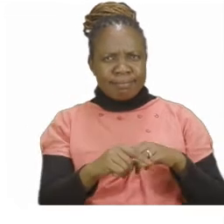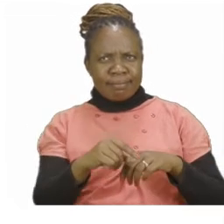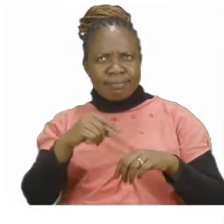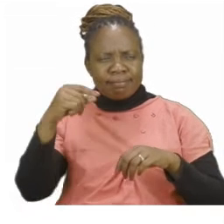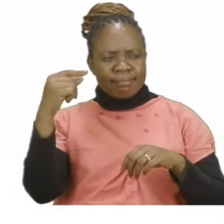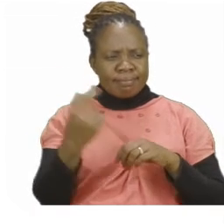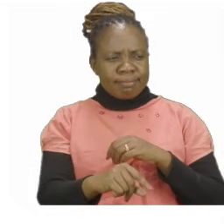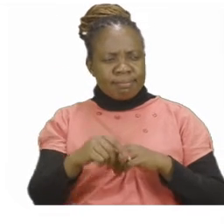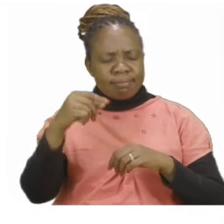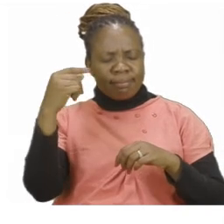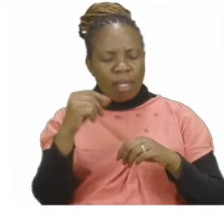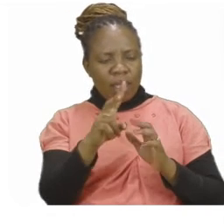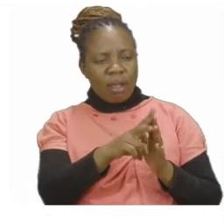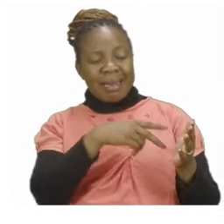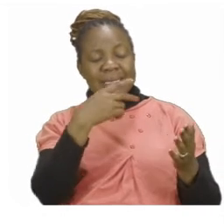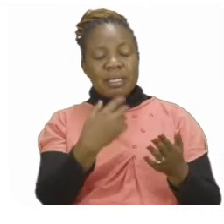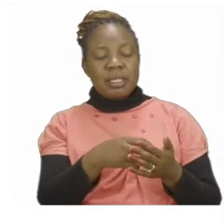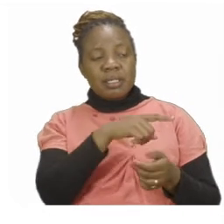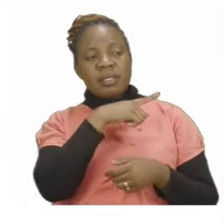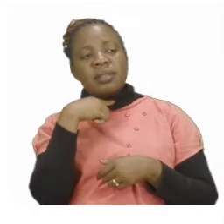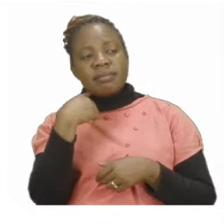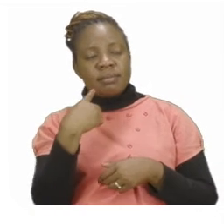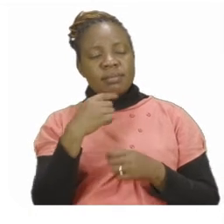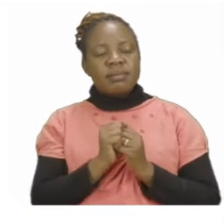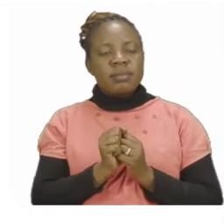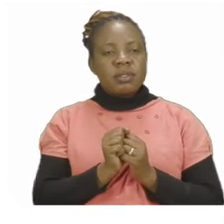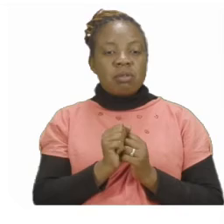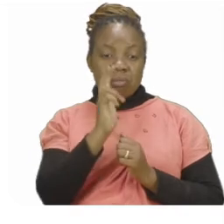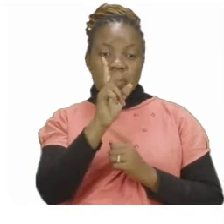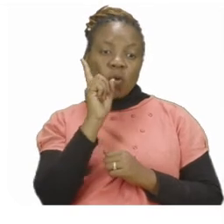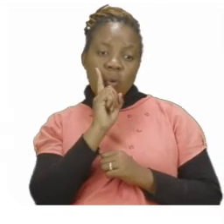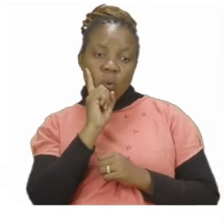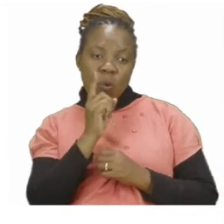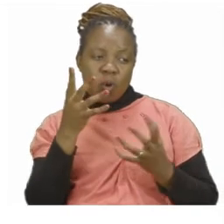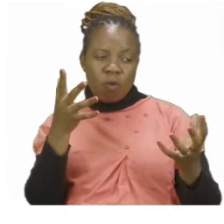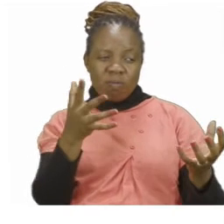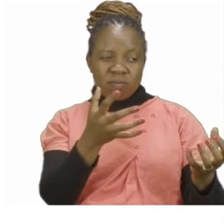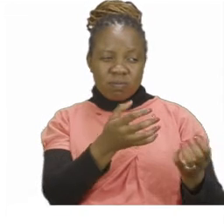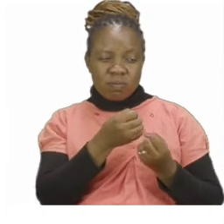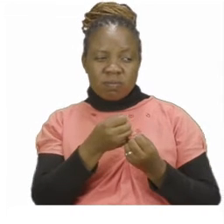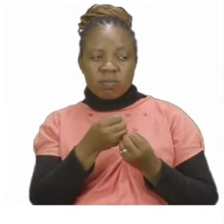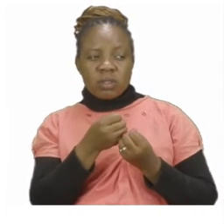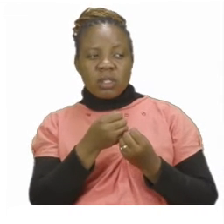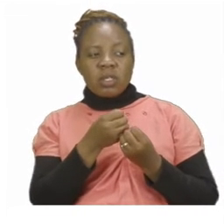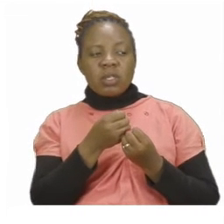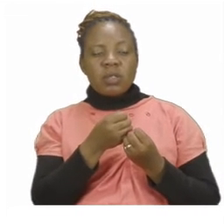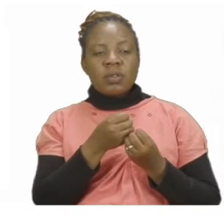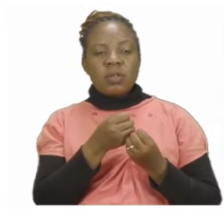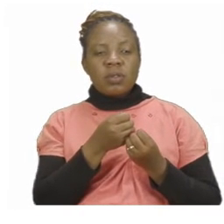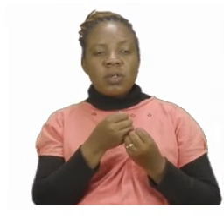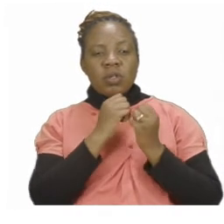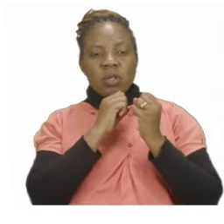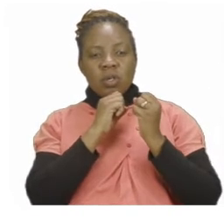it fell dead. The shepherd took the sheep back to the kraal and the dead wolf